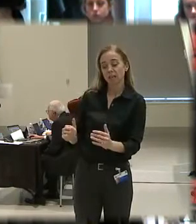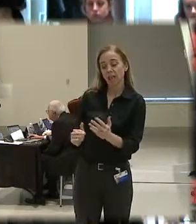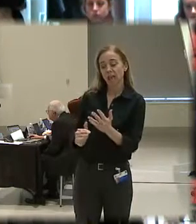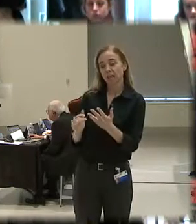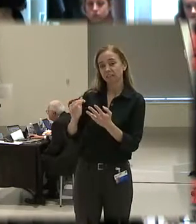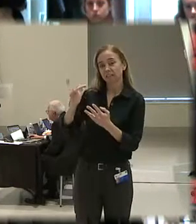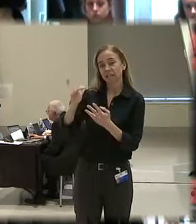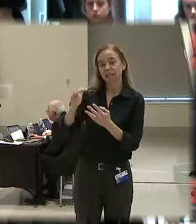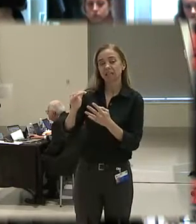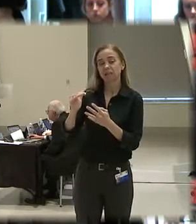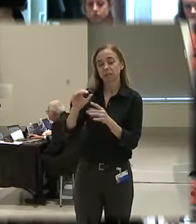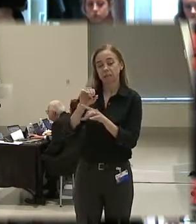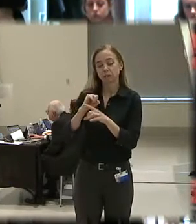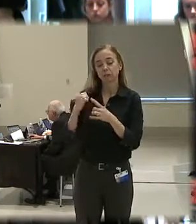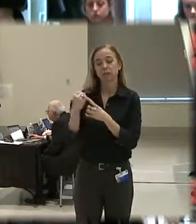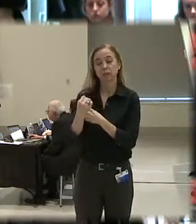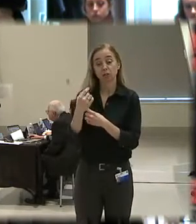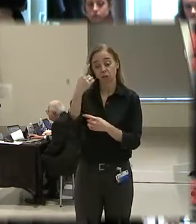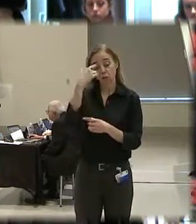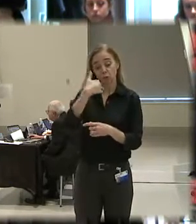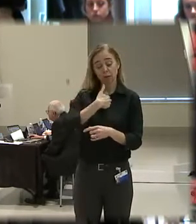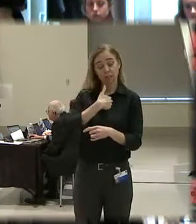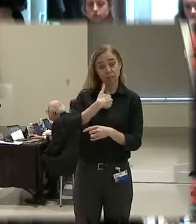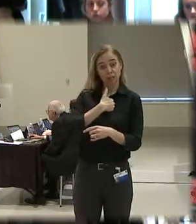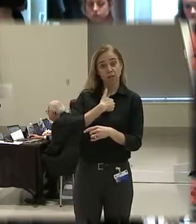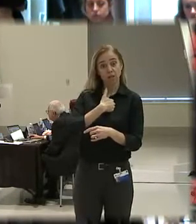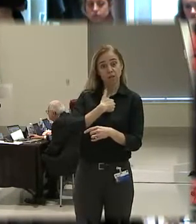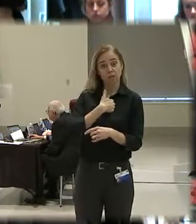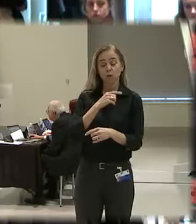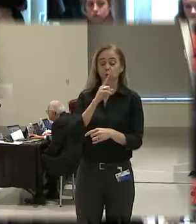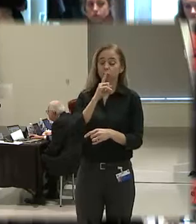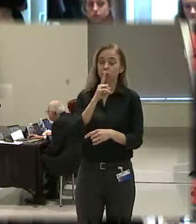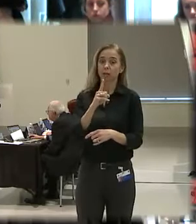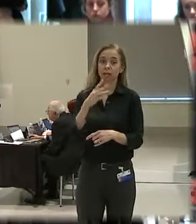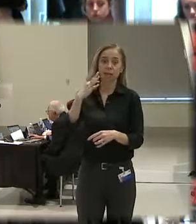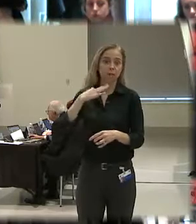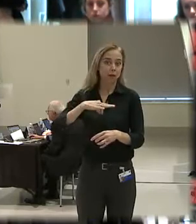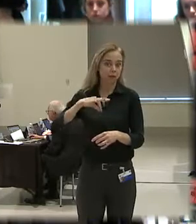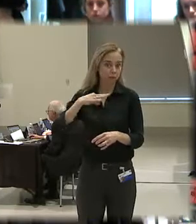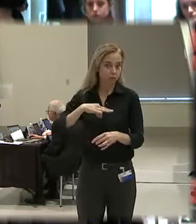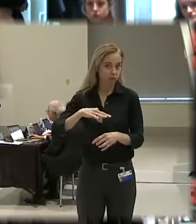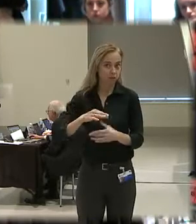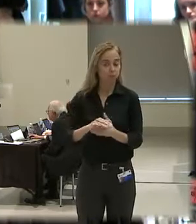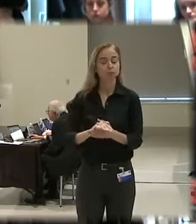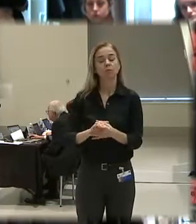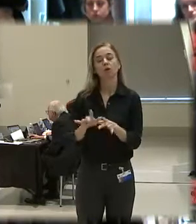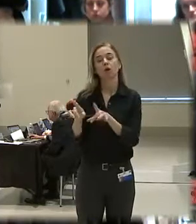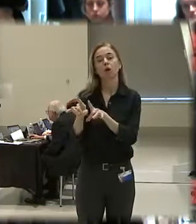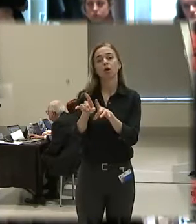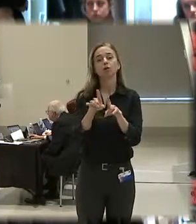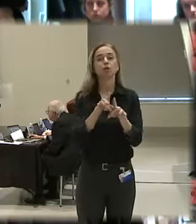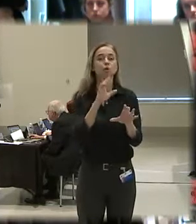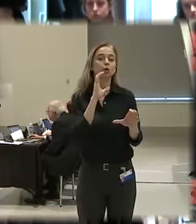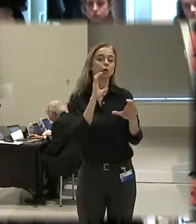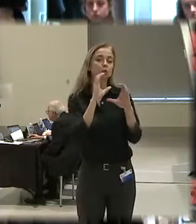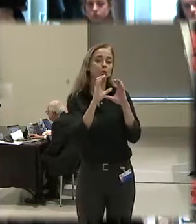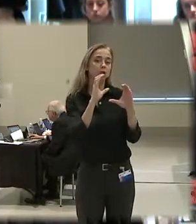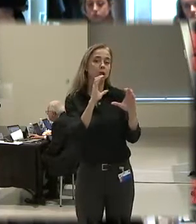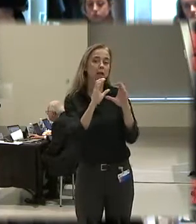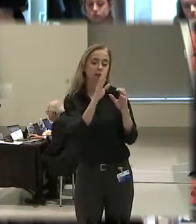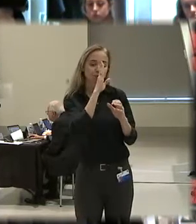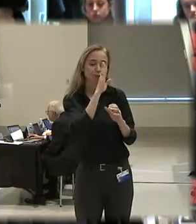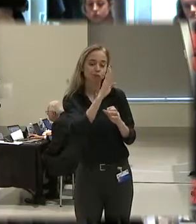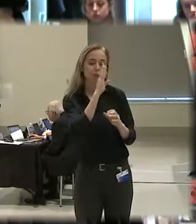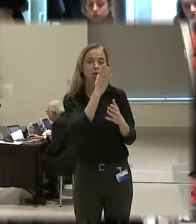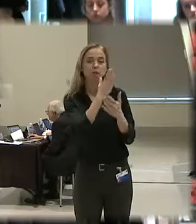situations. So for me, I think that's incredibly beneficial. And then communicating with some of the more